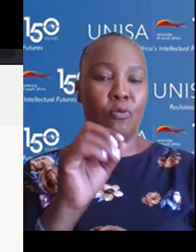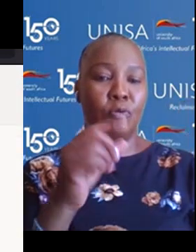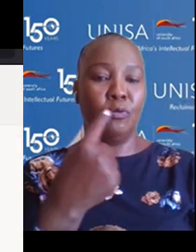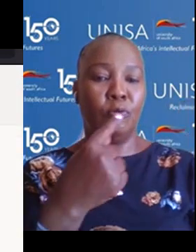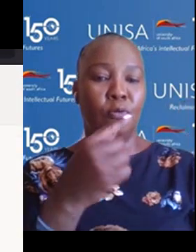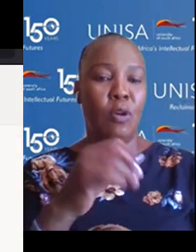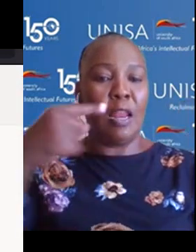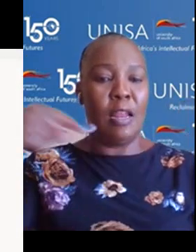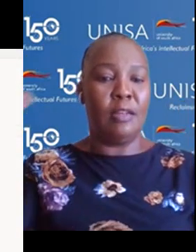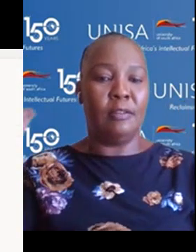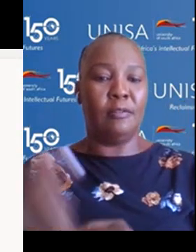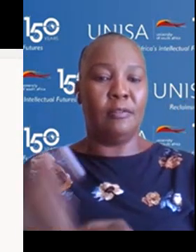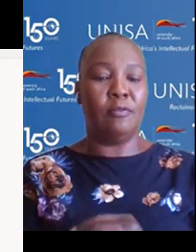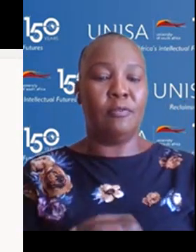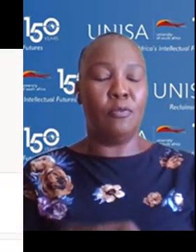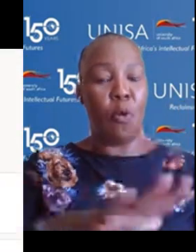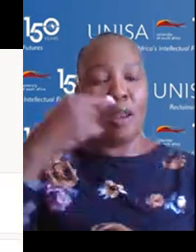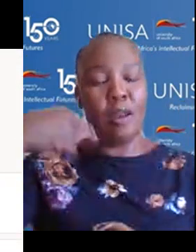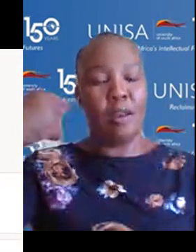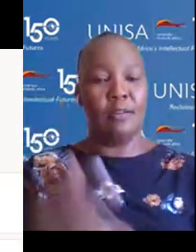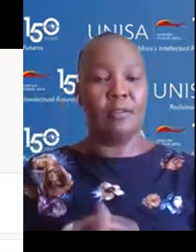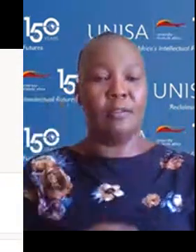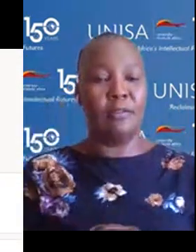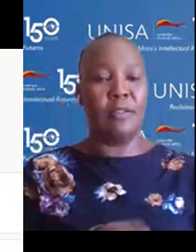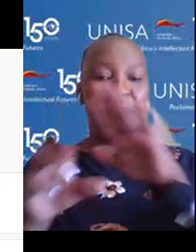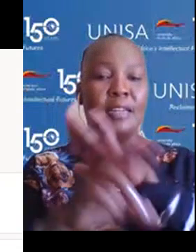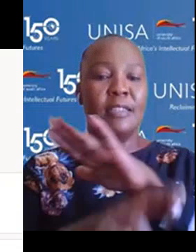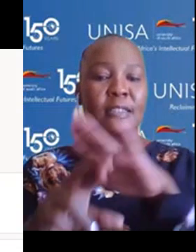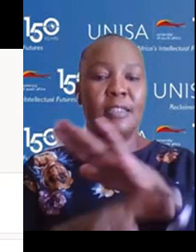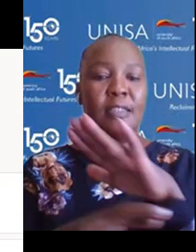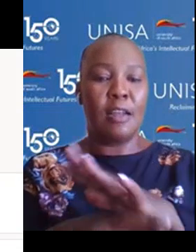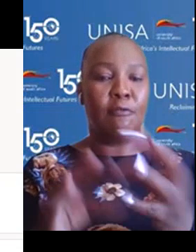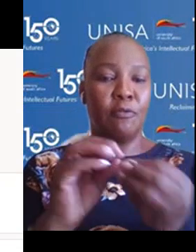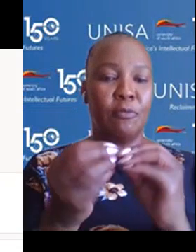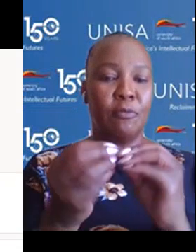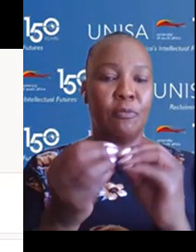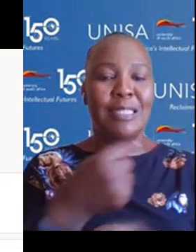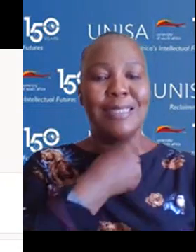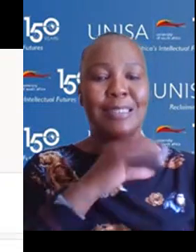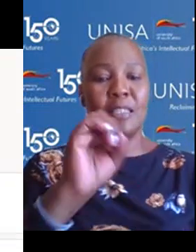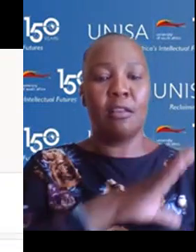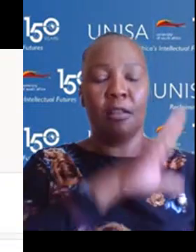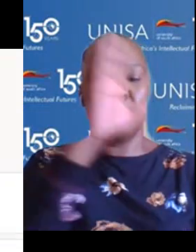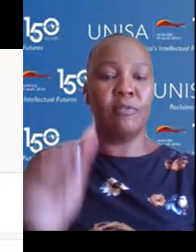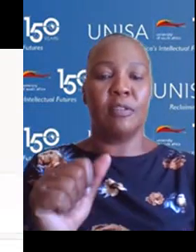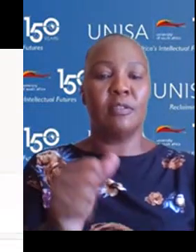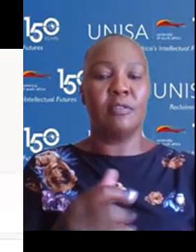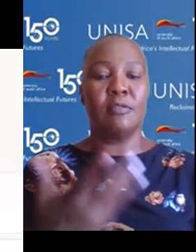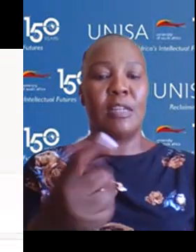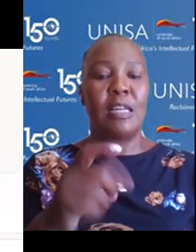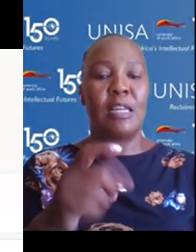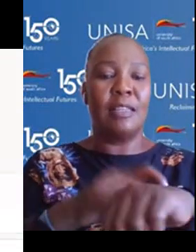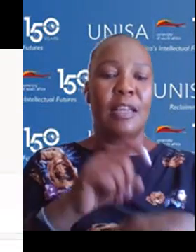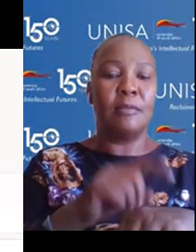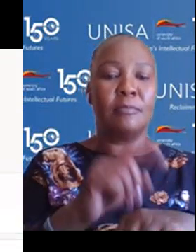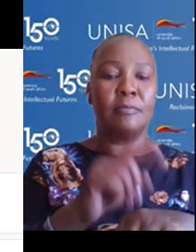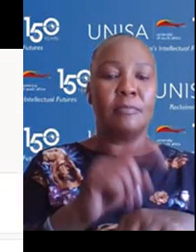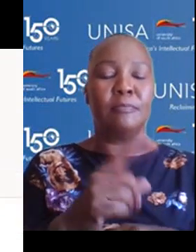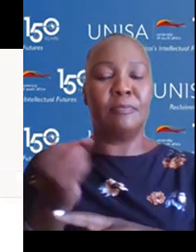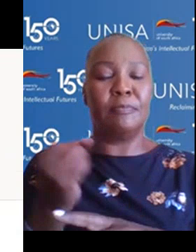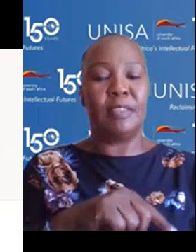language, and also the regional format, for instance, to be English South Africa for the date and time formats and all of